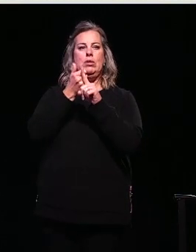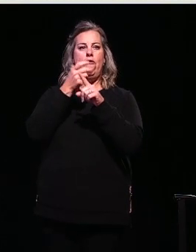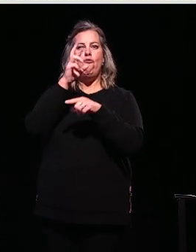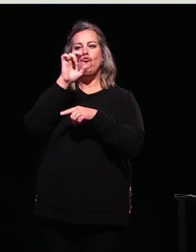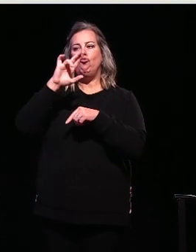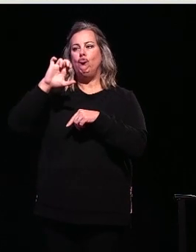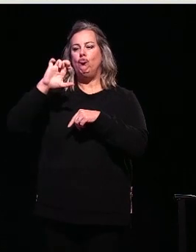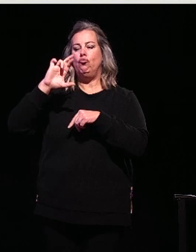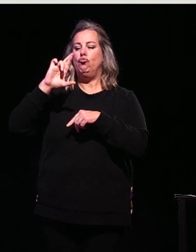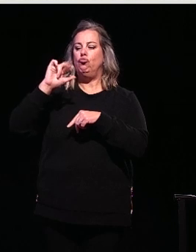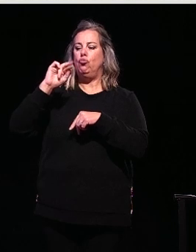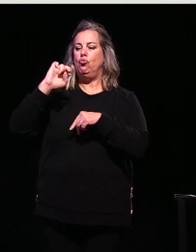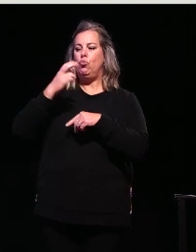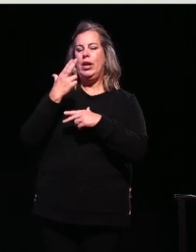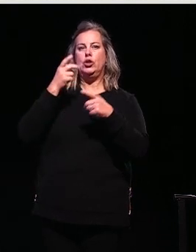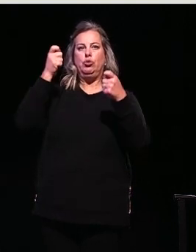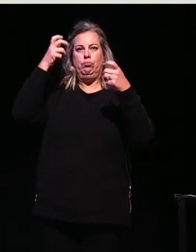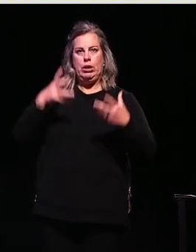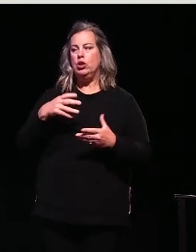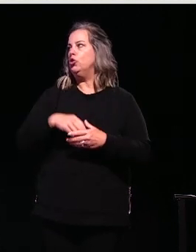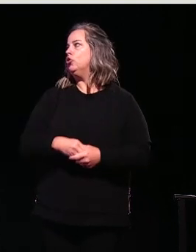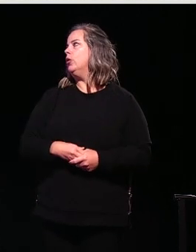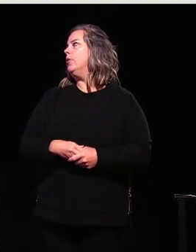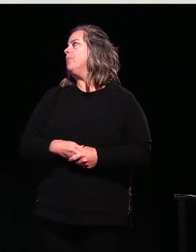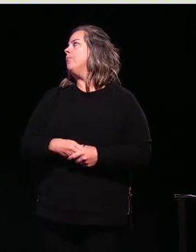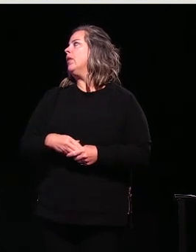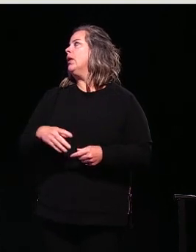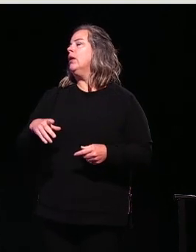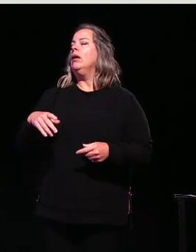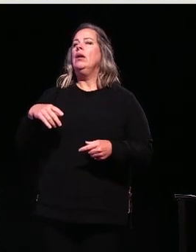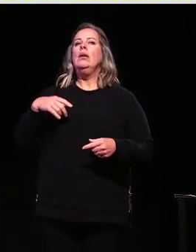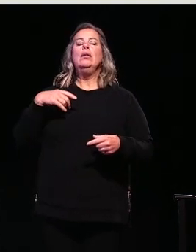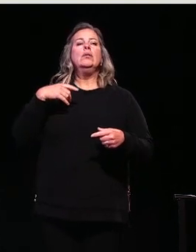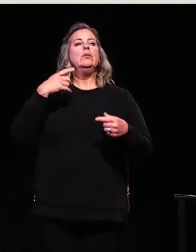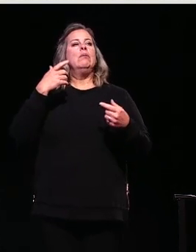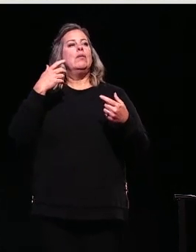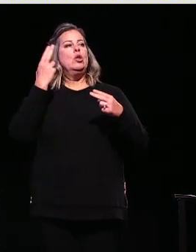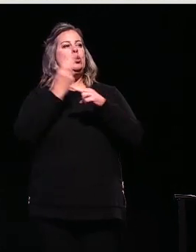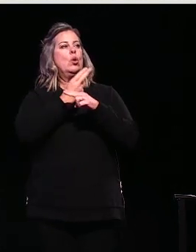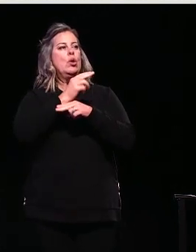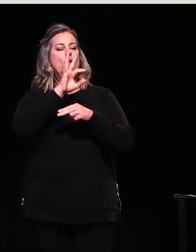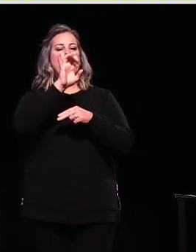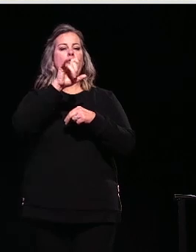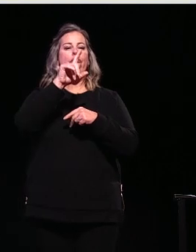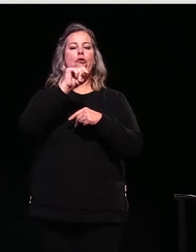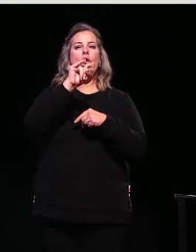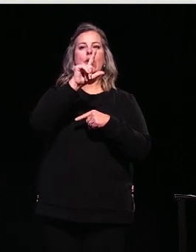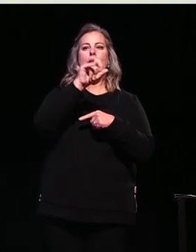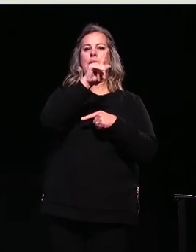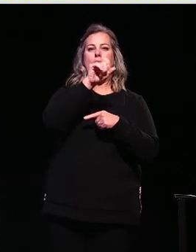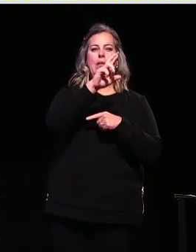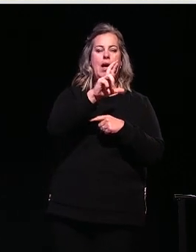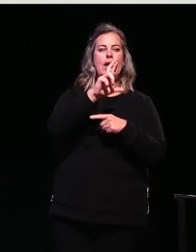His excessive fertilizer use, so it'll rain and then the wind will blow unexpectedly. All that fertilizer and pesticide will blow sometimes into the neighbor's